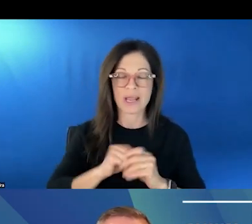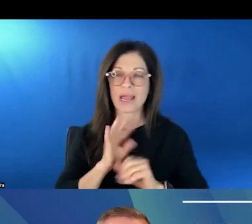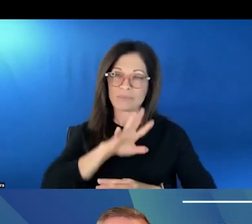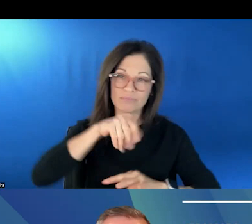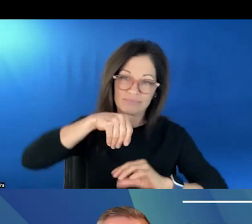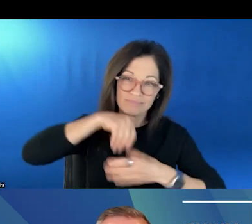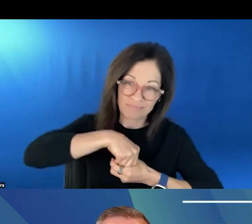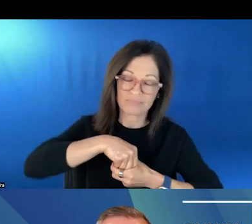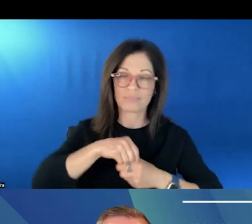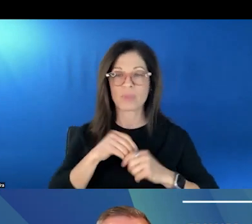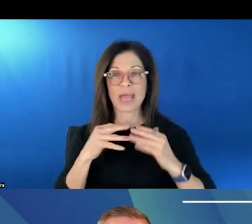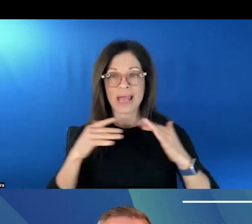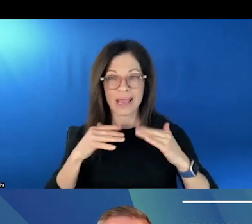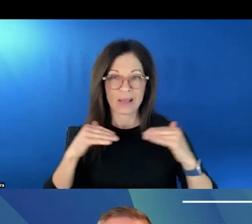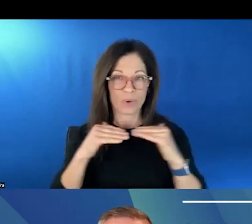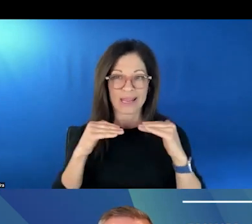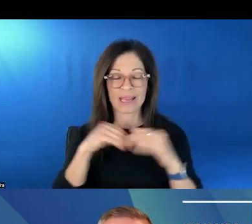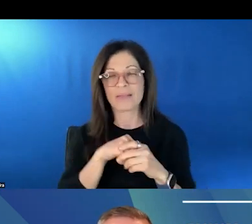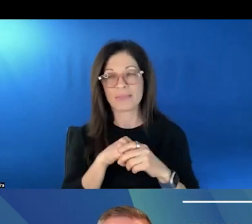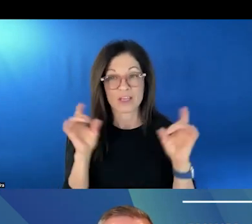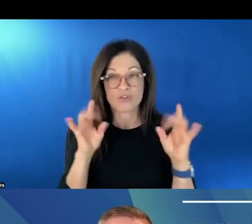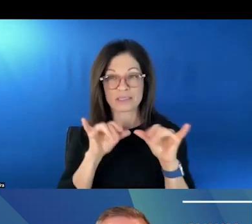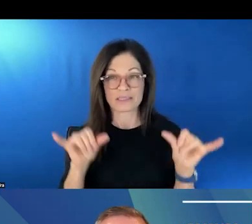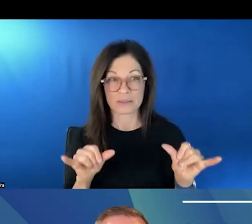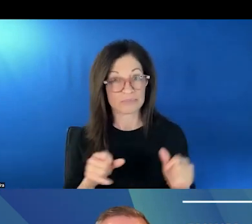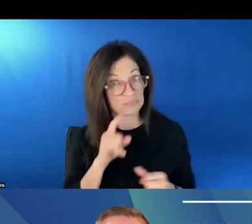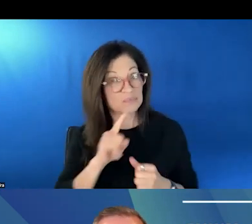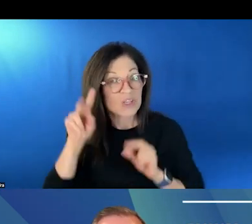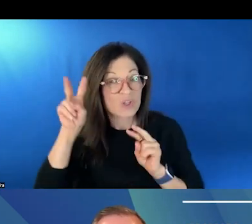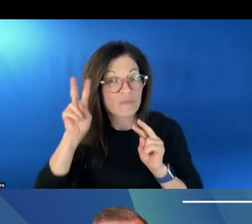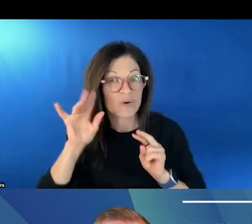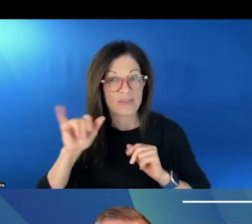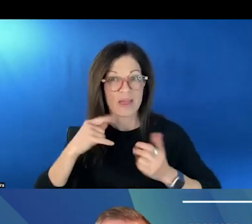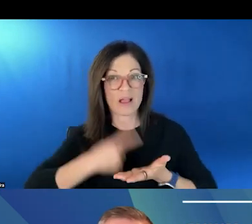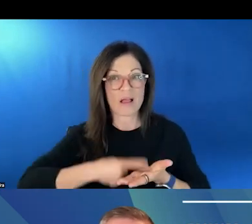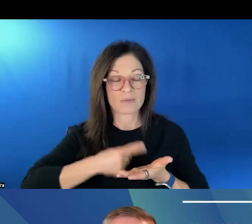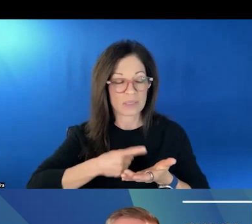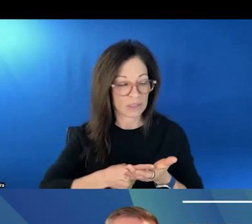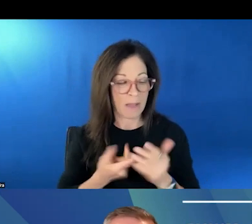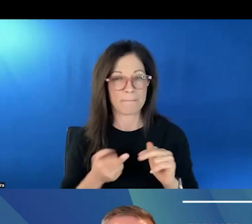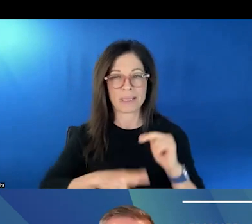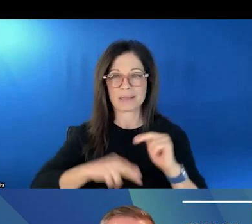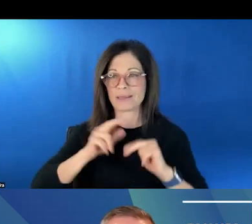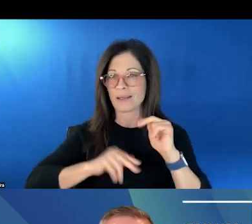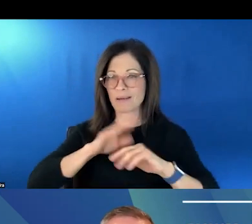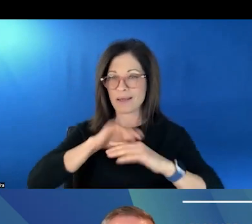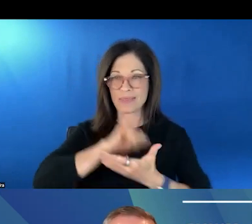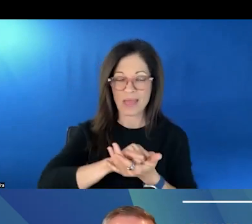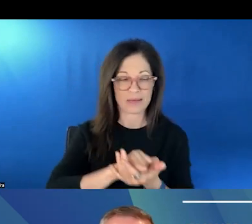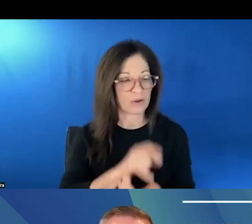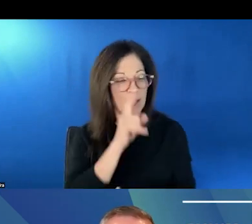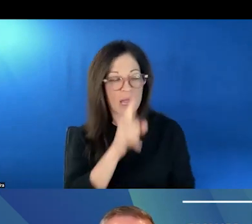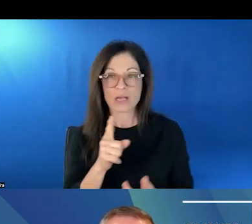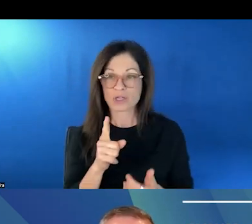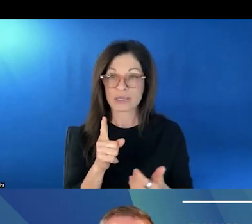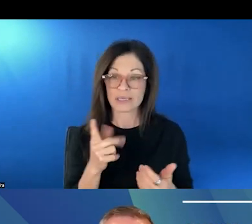within the crisis system. So very much looking forward to that conversation and building upon that conversation to actually